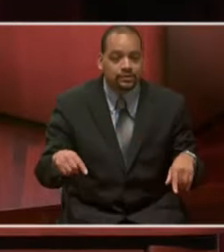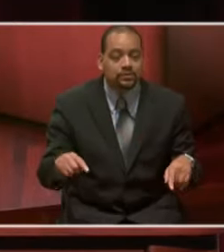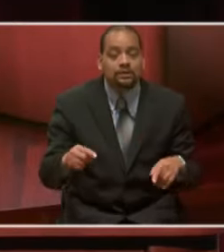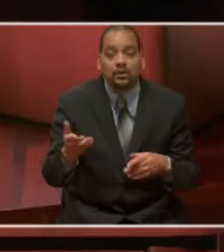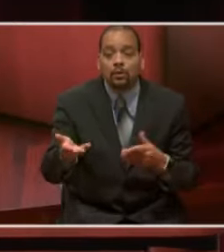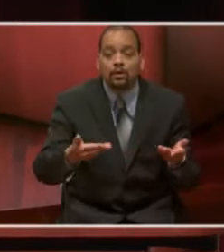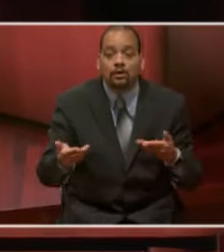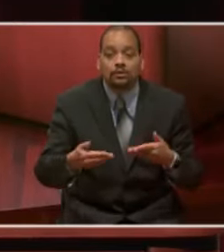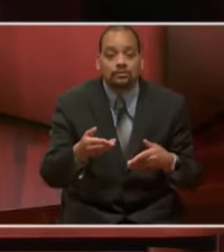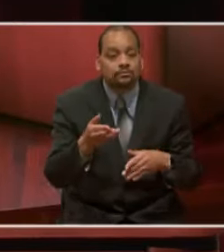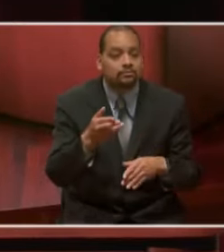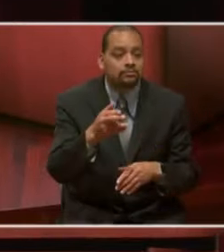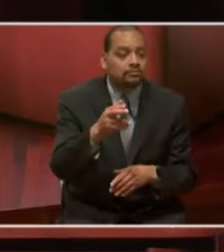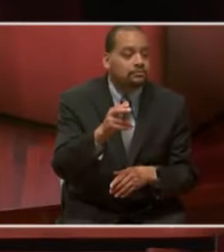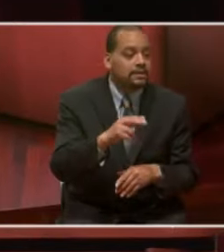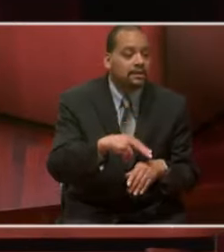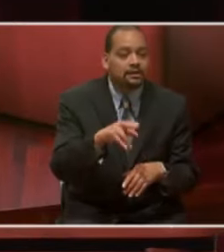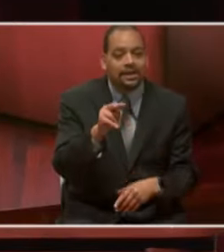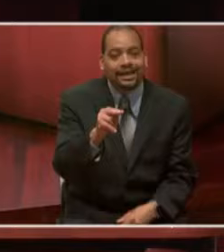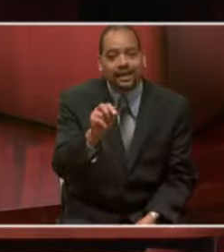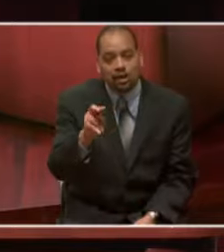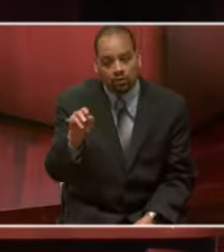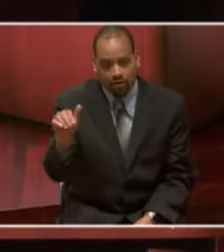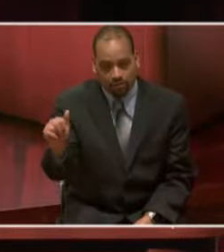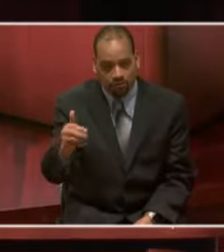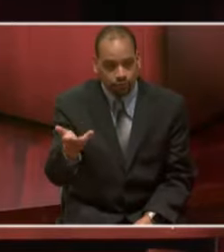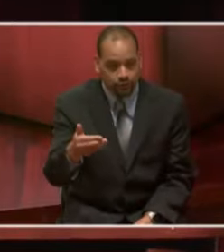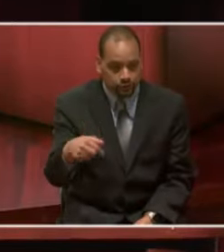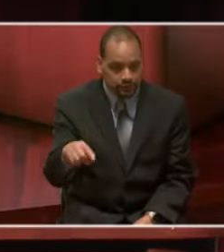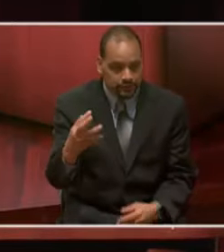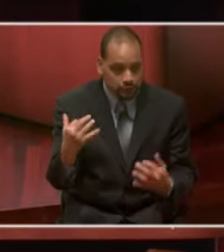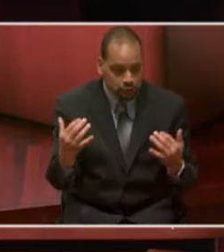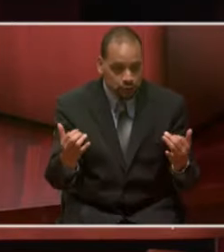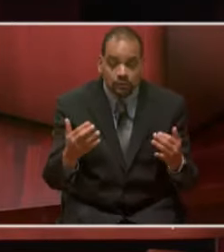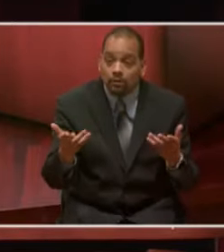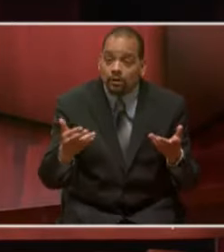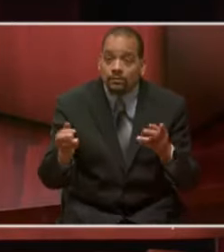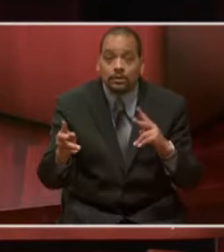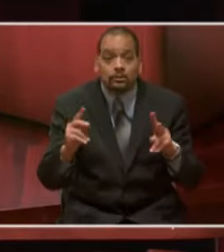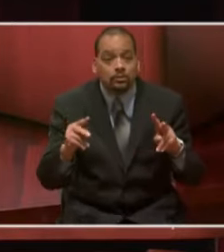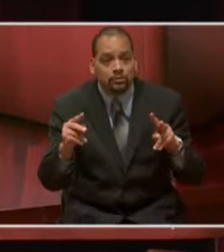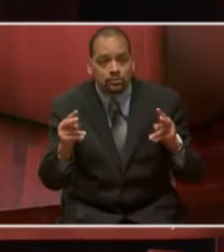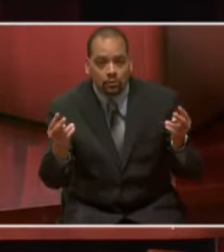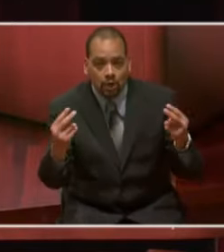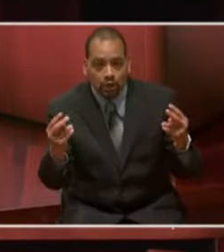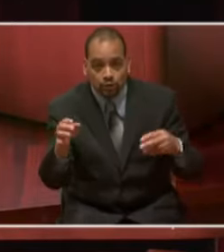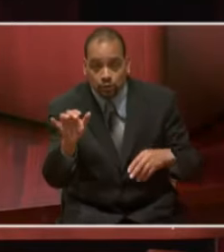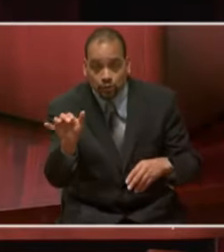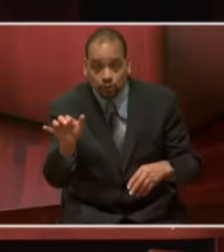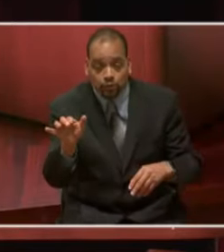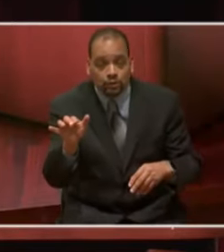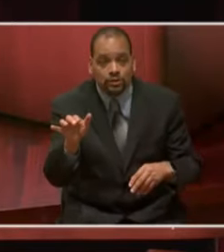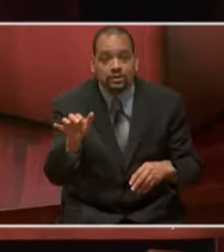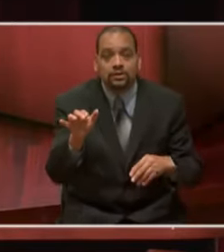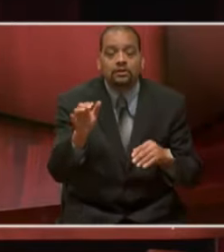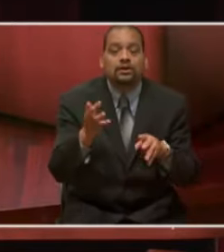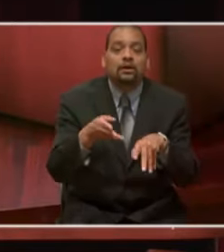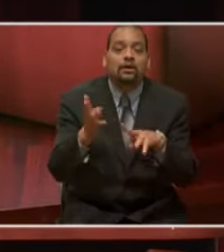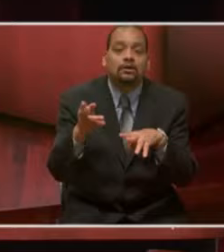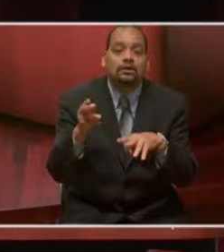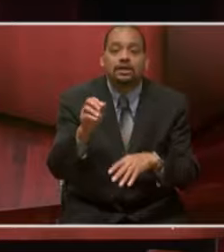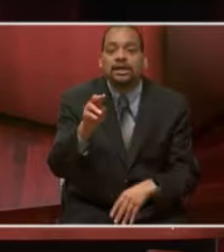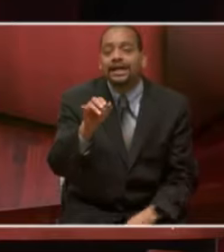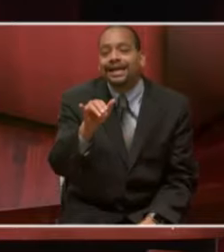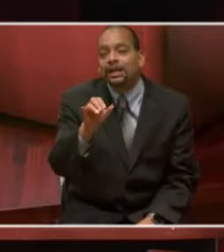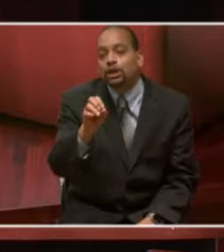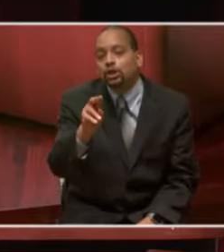National Archives to assist us in promoting our celebration of the 150th anniversary of the Emancipation Proclamation this